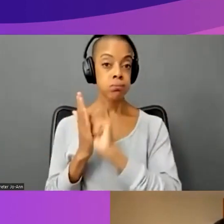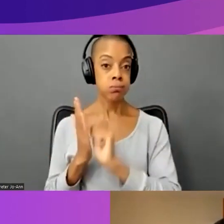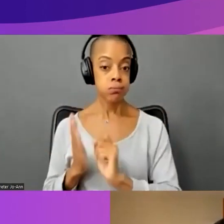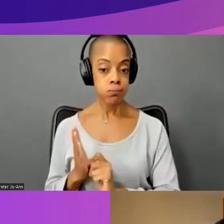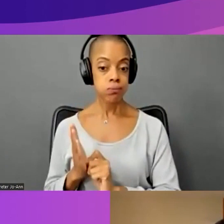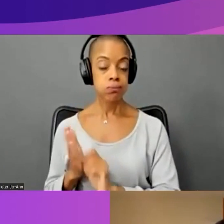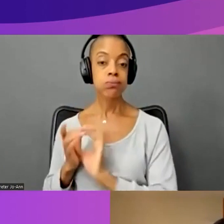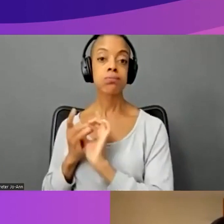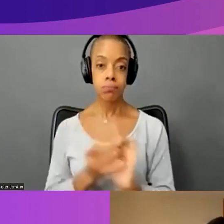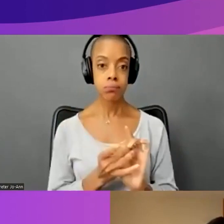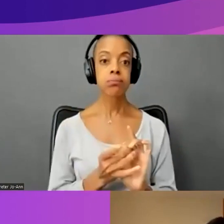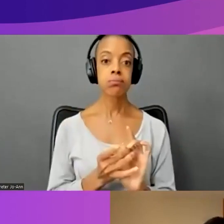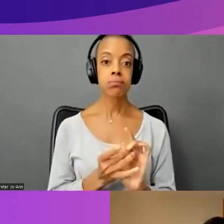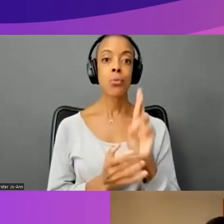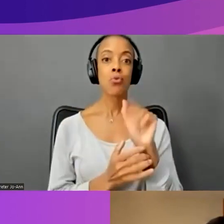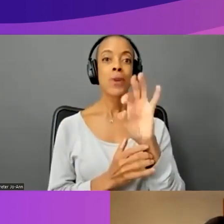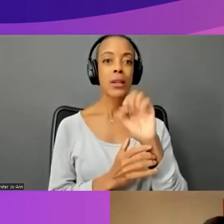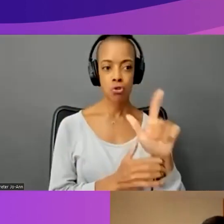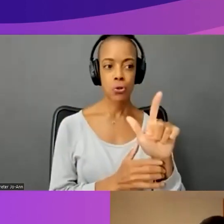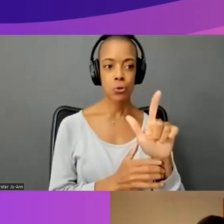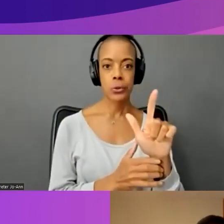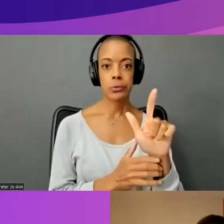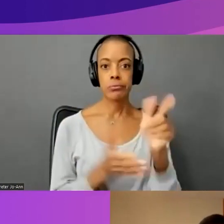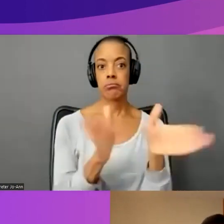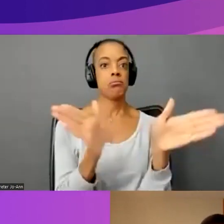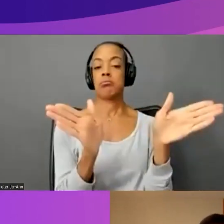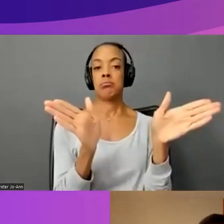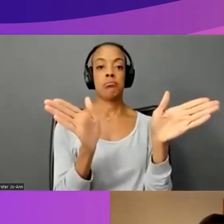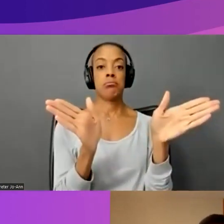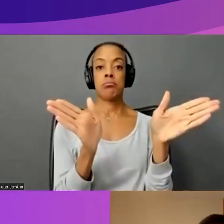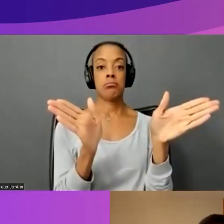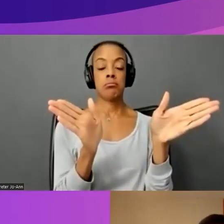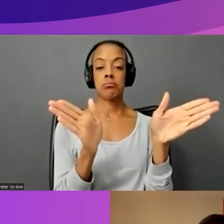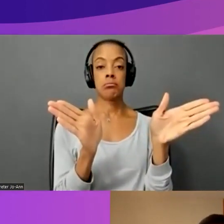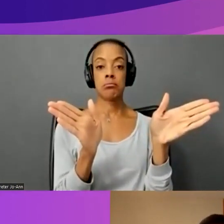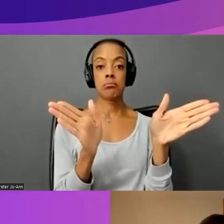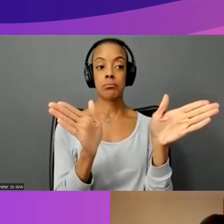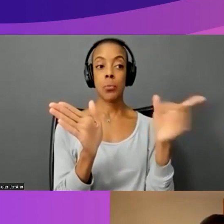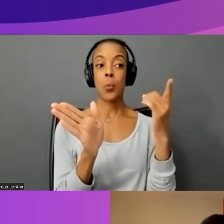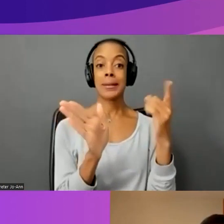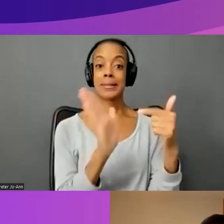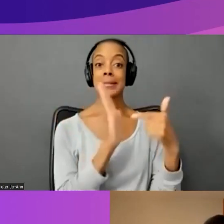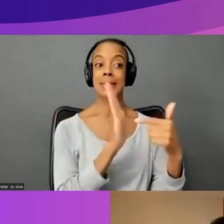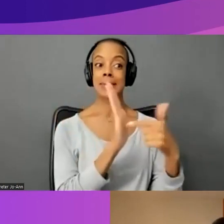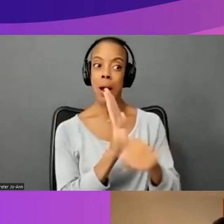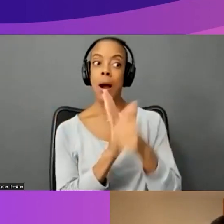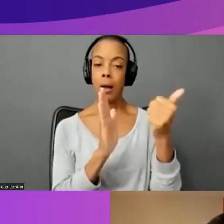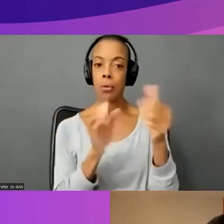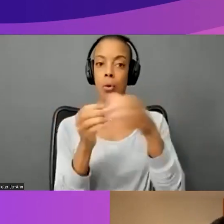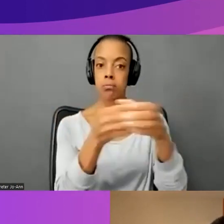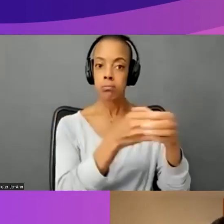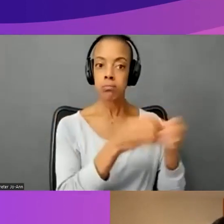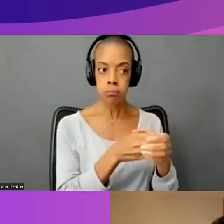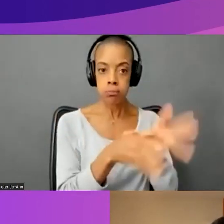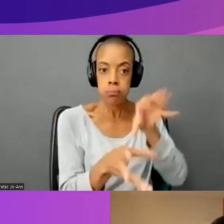racial and ethnic disparities literature. And so as a part of the samples, there are other ethnic minorities that make